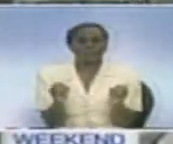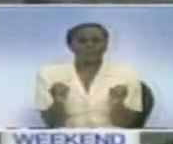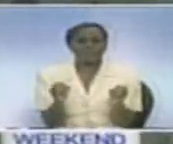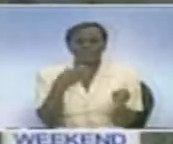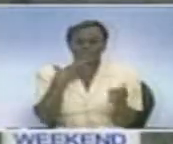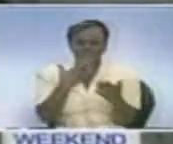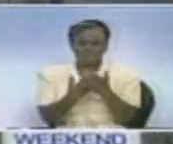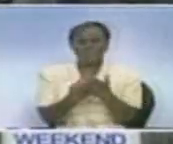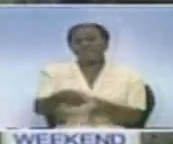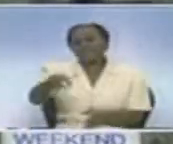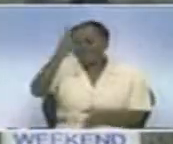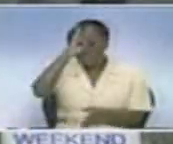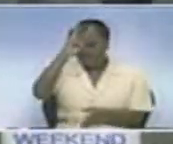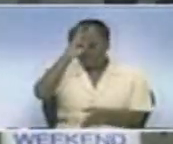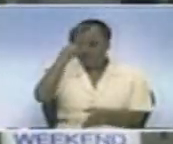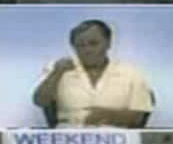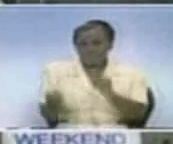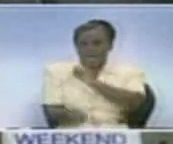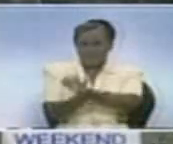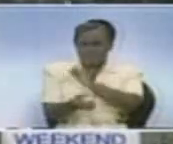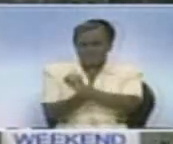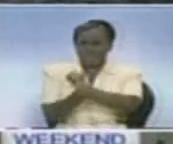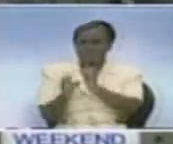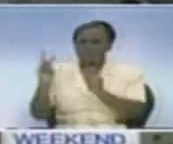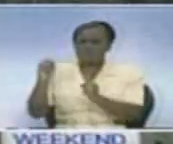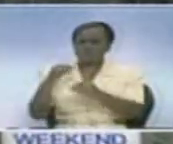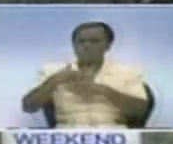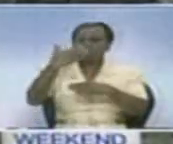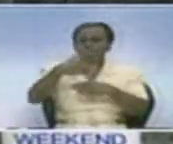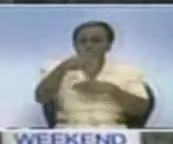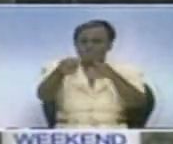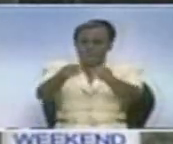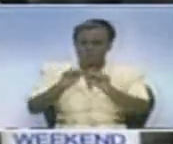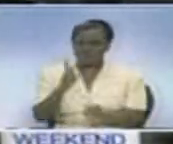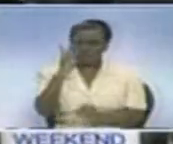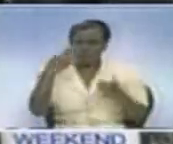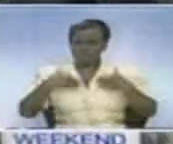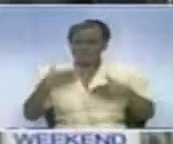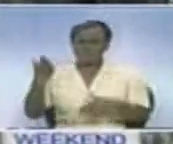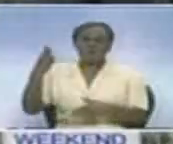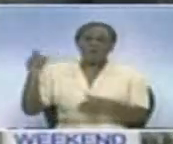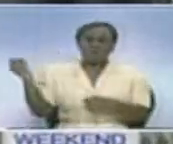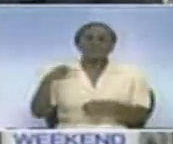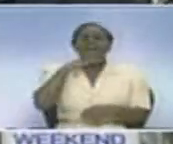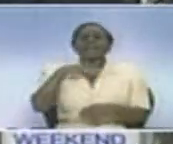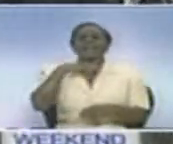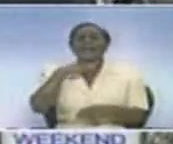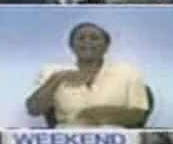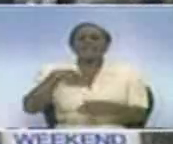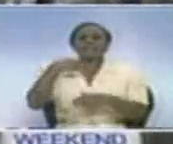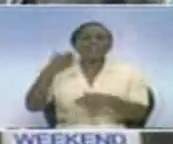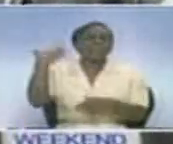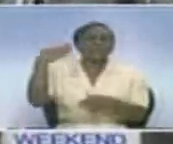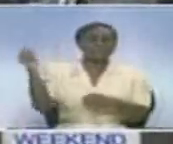Thank you. Security agencies had advised Njenga to suspend the burial of the four people who were last month killed in a shootout targeting Mine